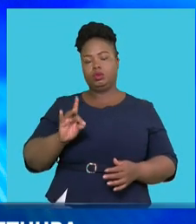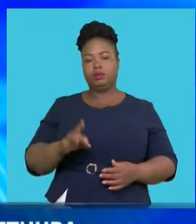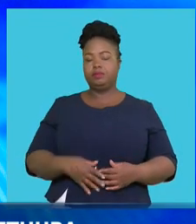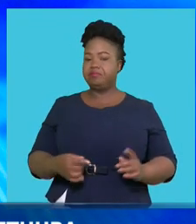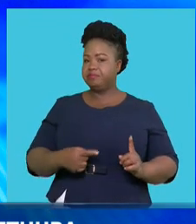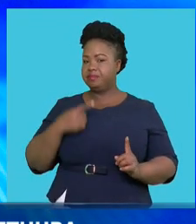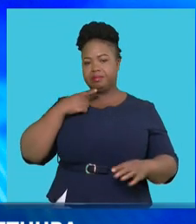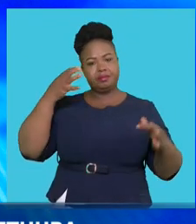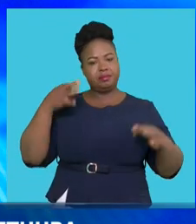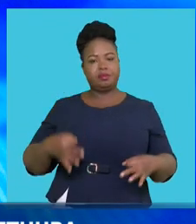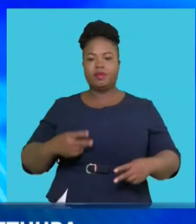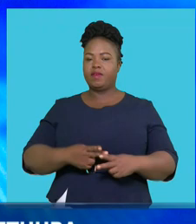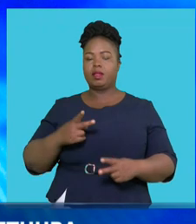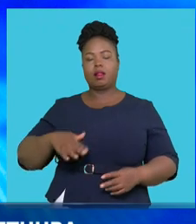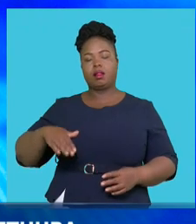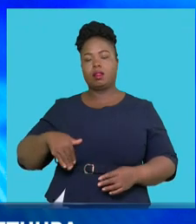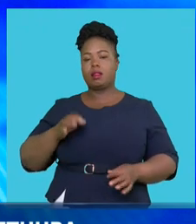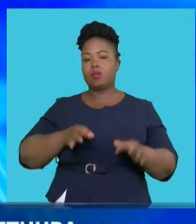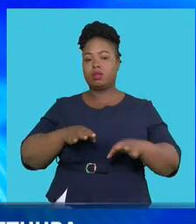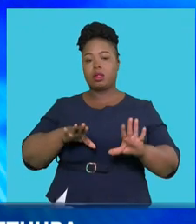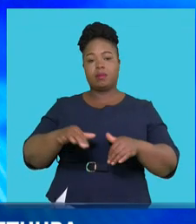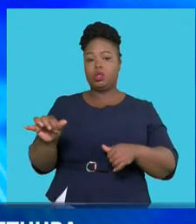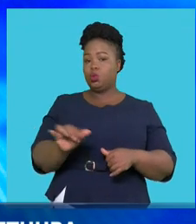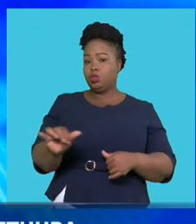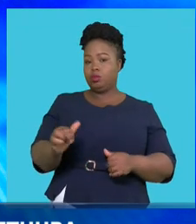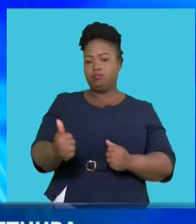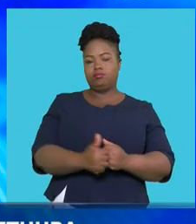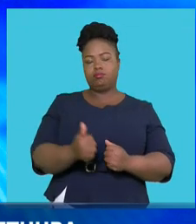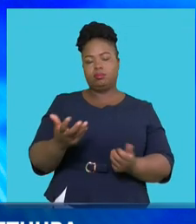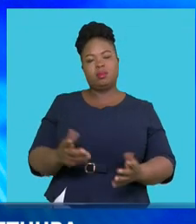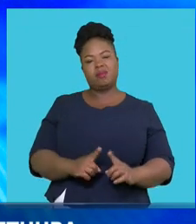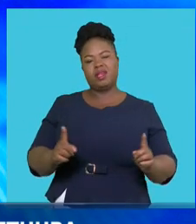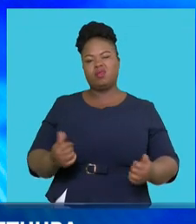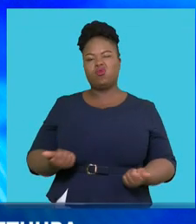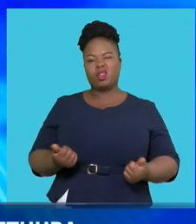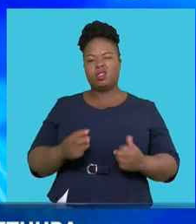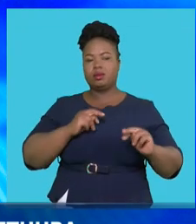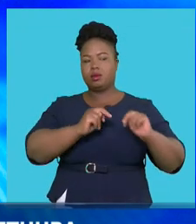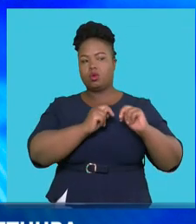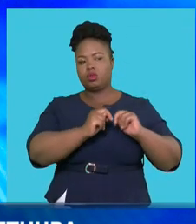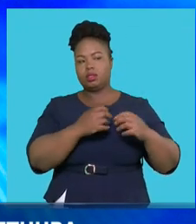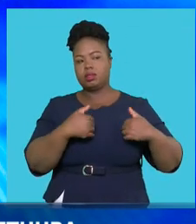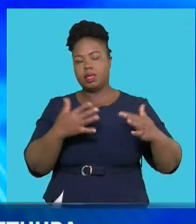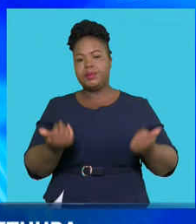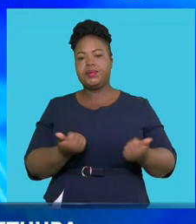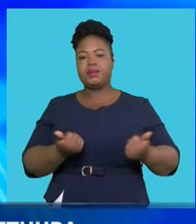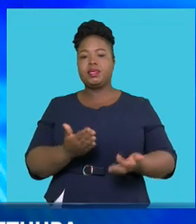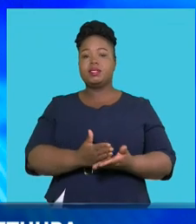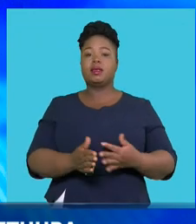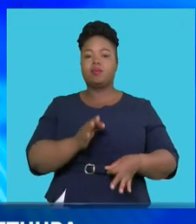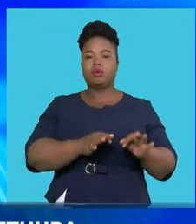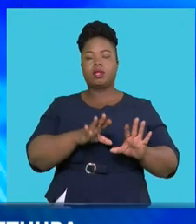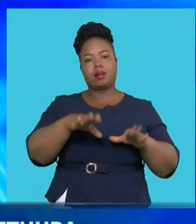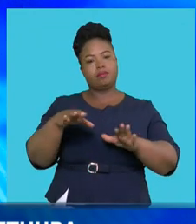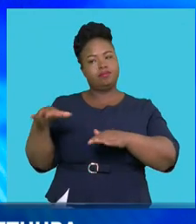uti abaka tati istribo malungano maku alabaza okusebe nzana nao. Kwa na nangu wana kunja alo selebe kalisi leo kufigelela kumanya makala nga makala.